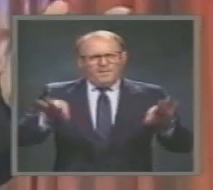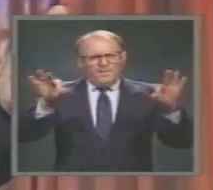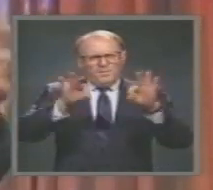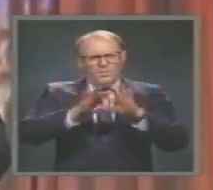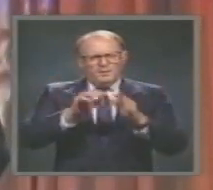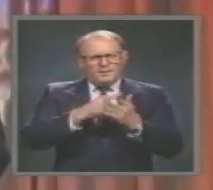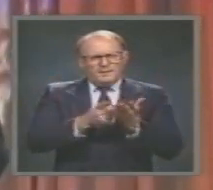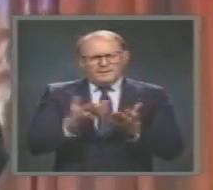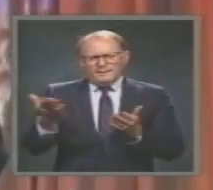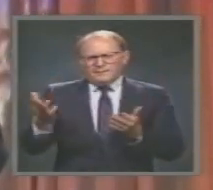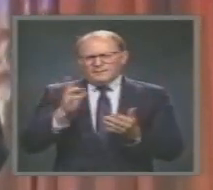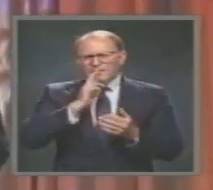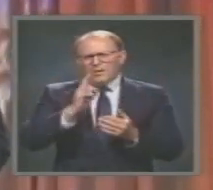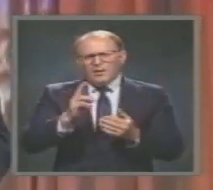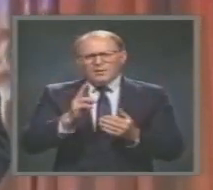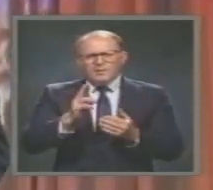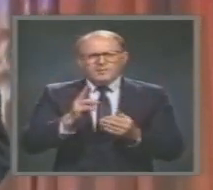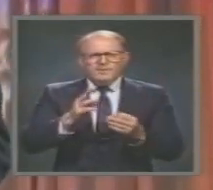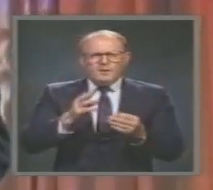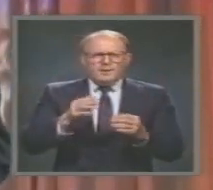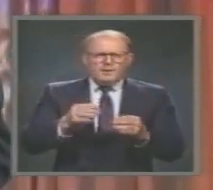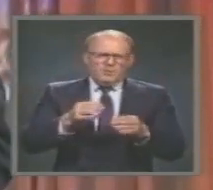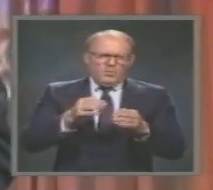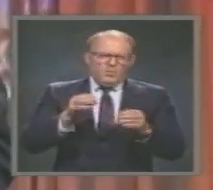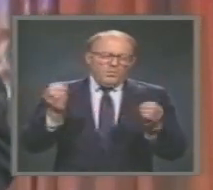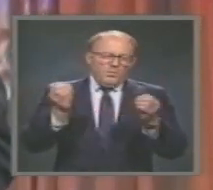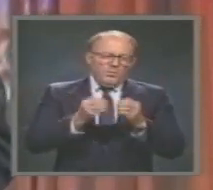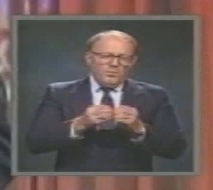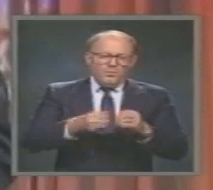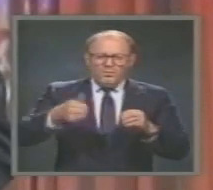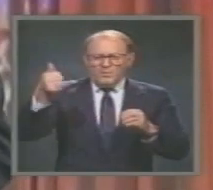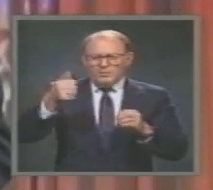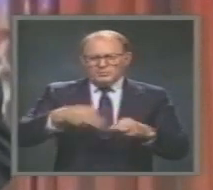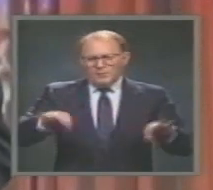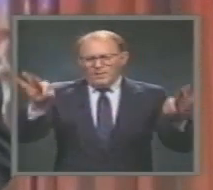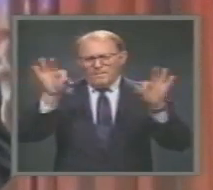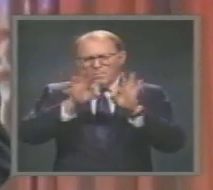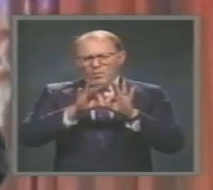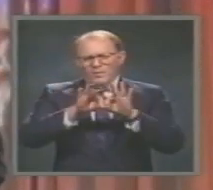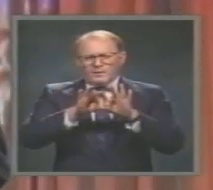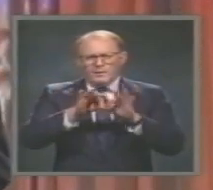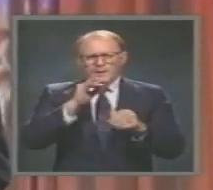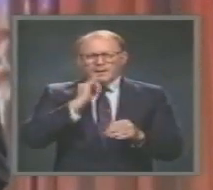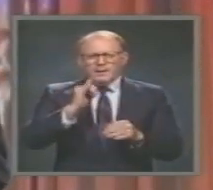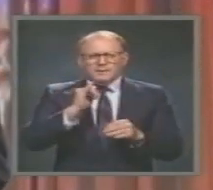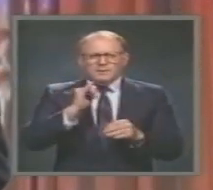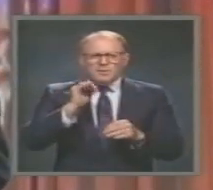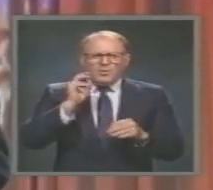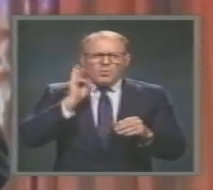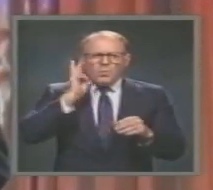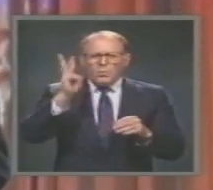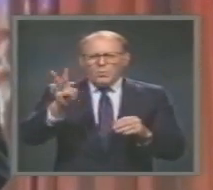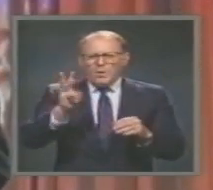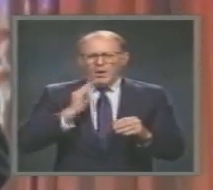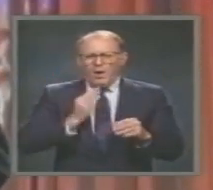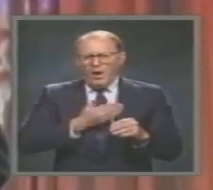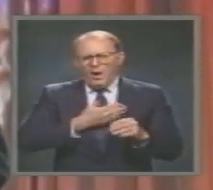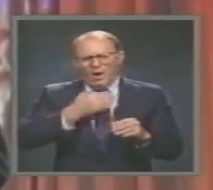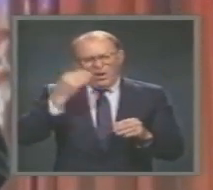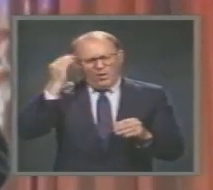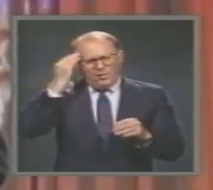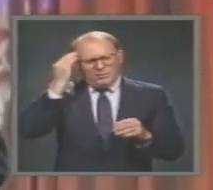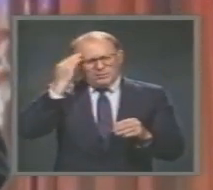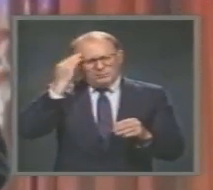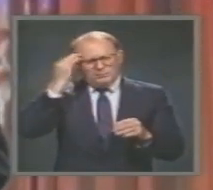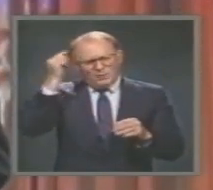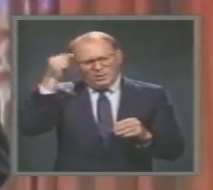as these things are, the matter of highest priority right now is, will the conscience of America